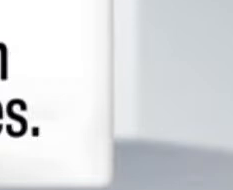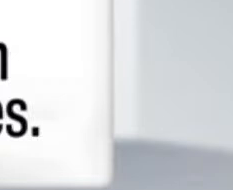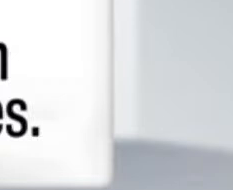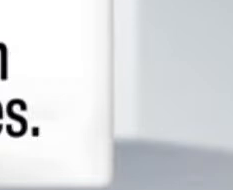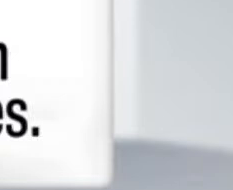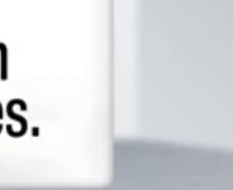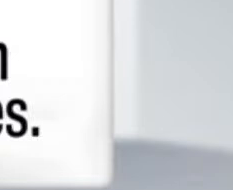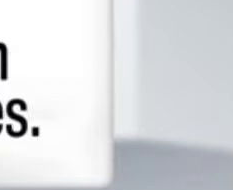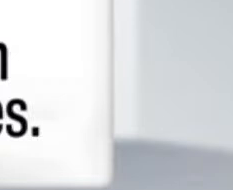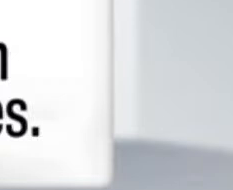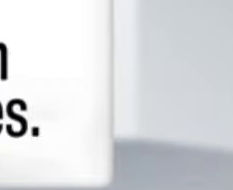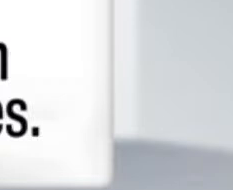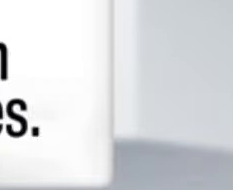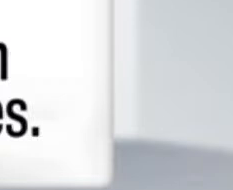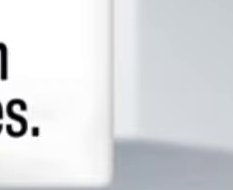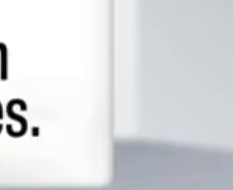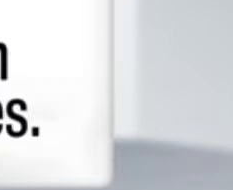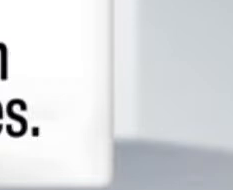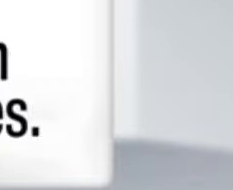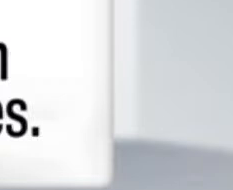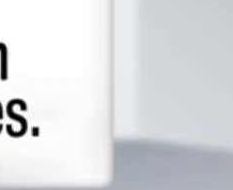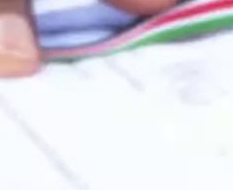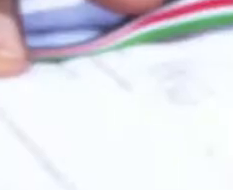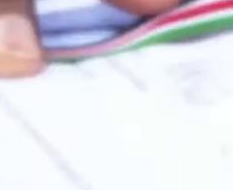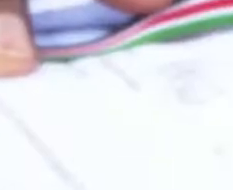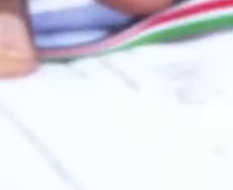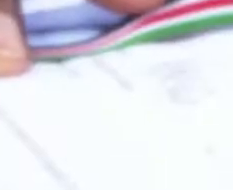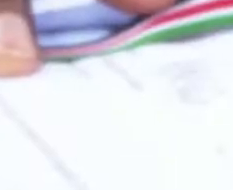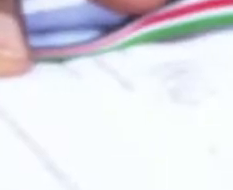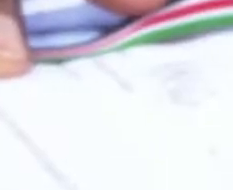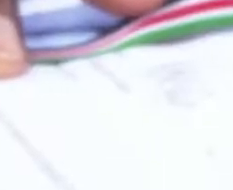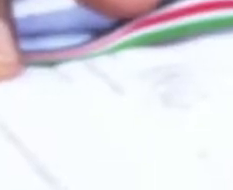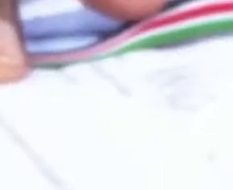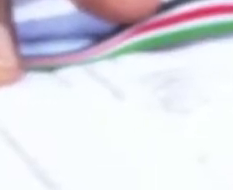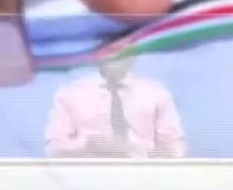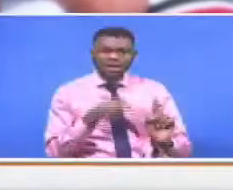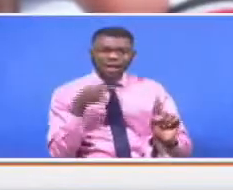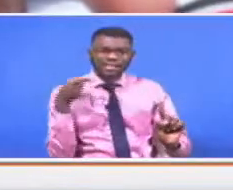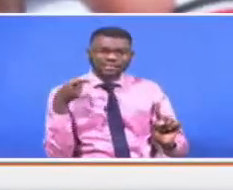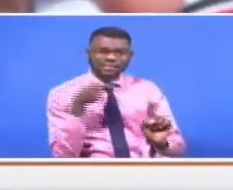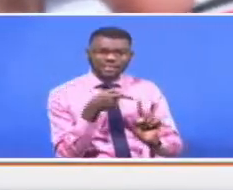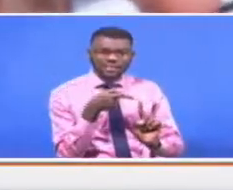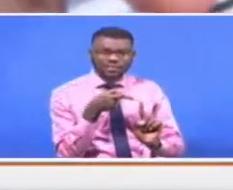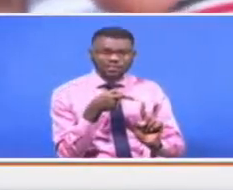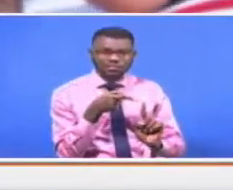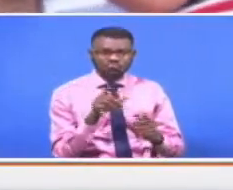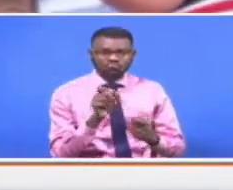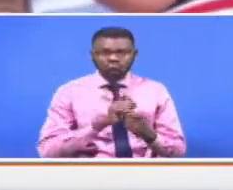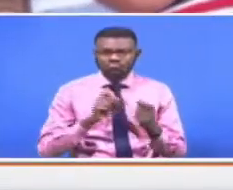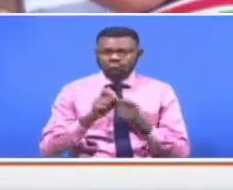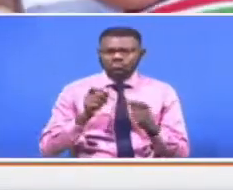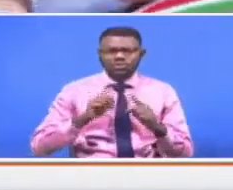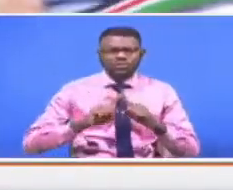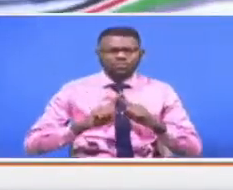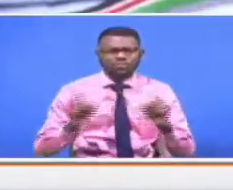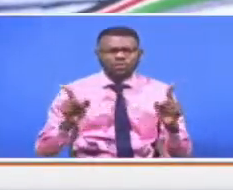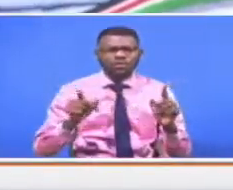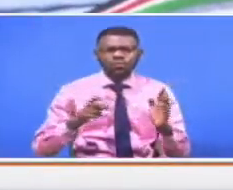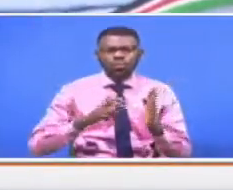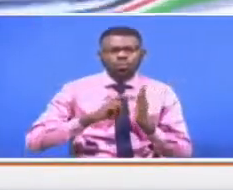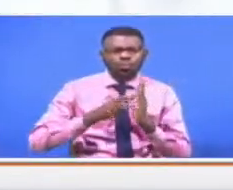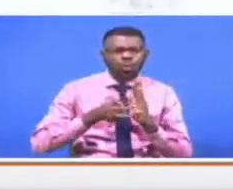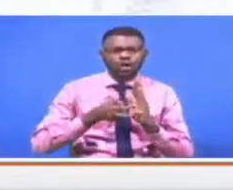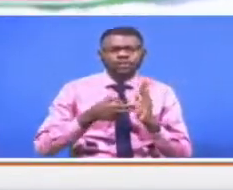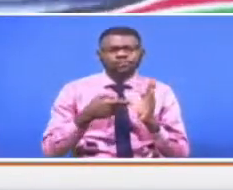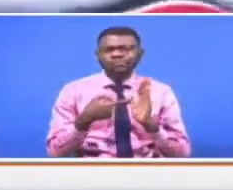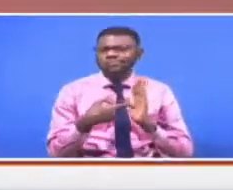Siaya, Baringo, Embu, Muranga, and Marsabit. The targets may be specific, but the contracts do not specify